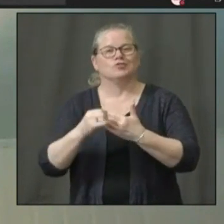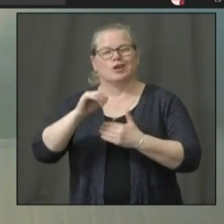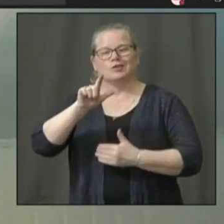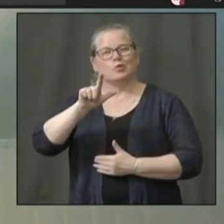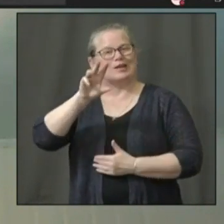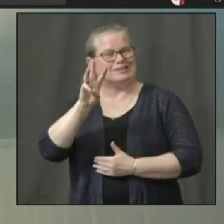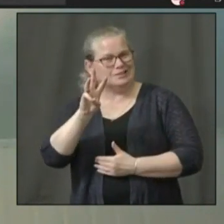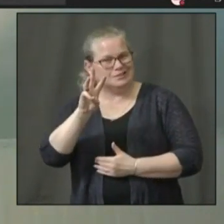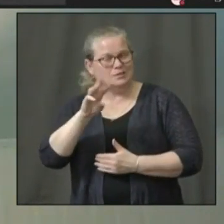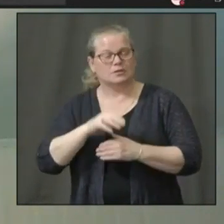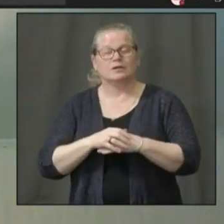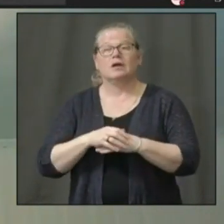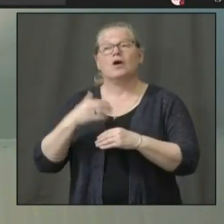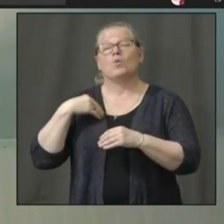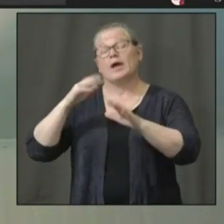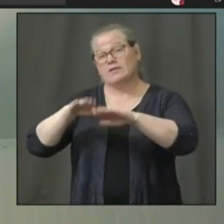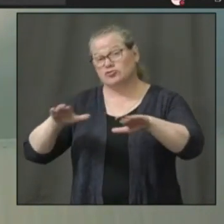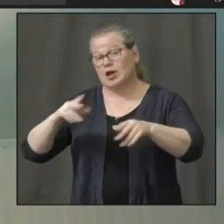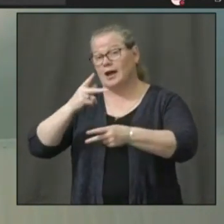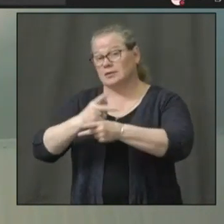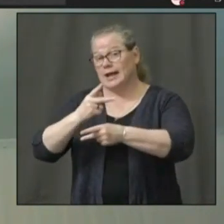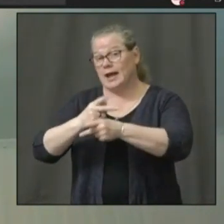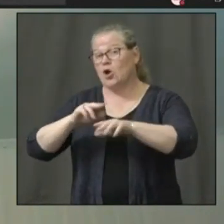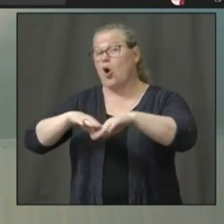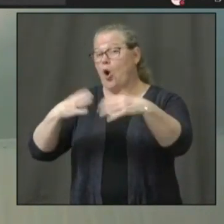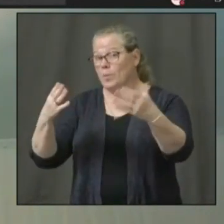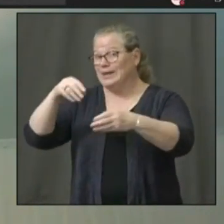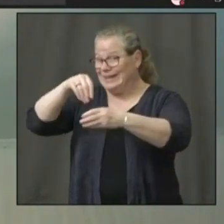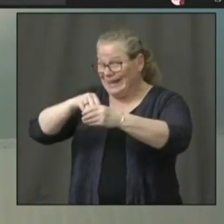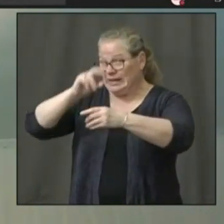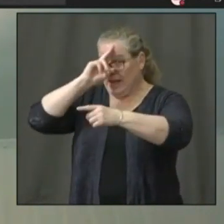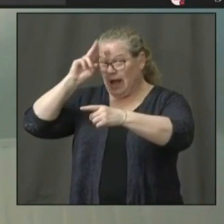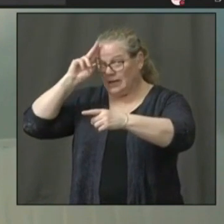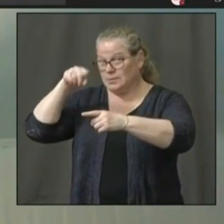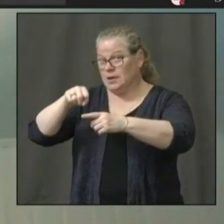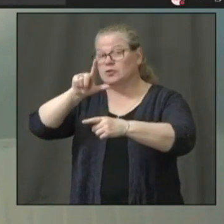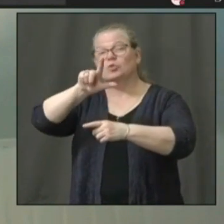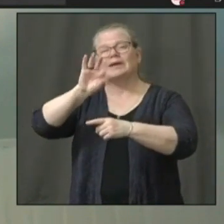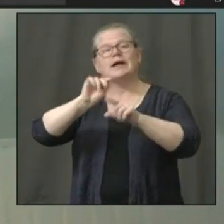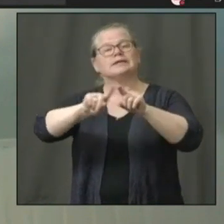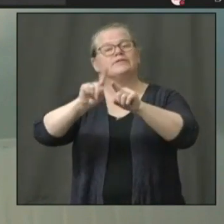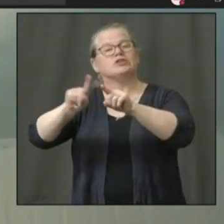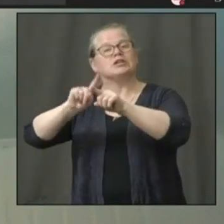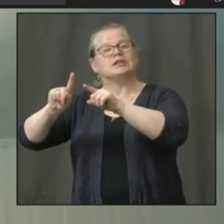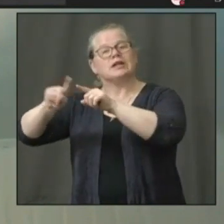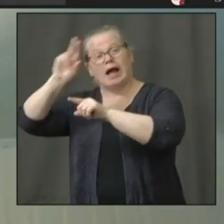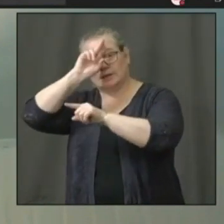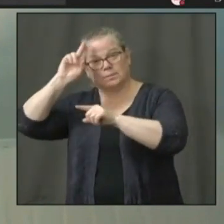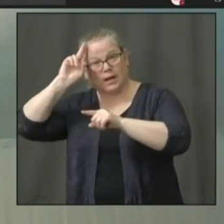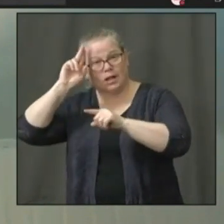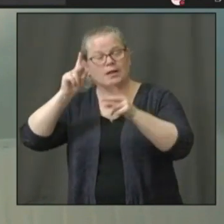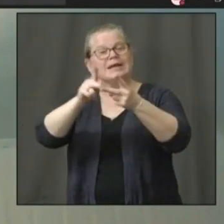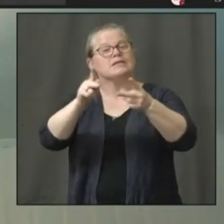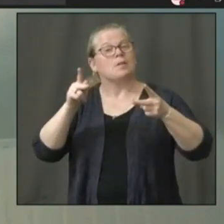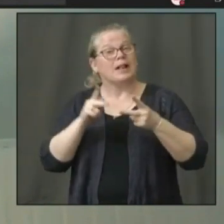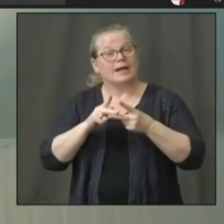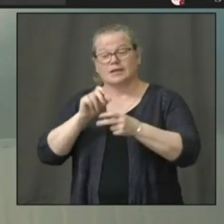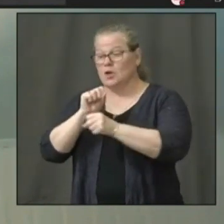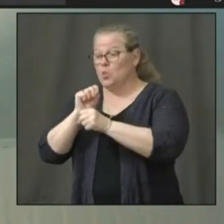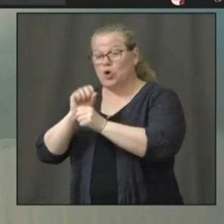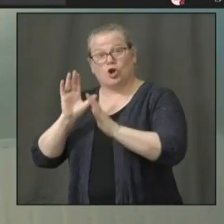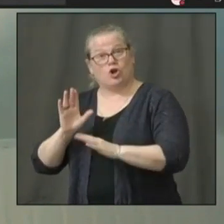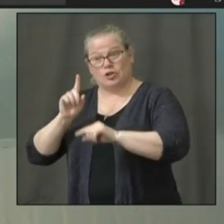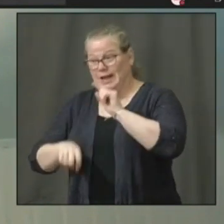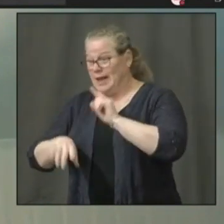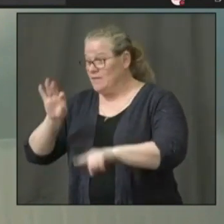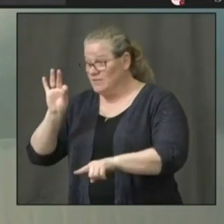have childcare open at 29 hospitals, emergency spaces for workers who cannot find